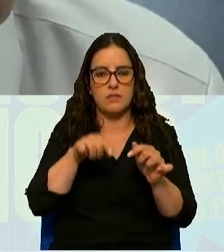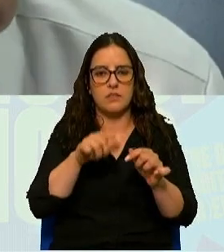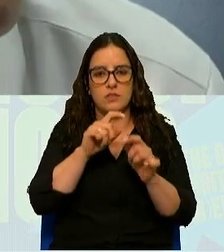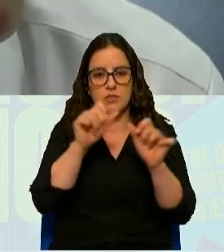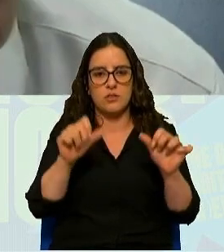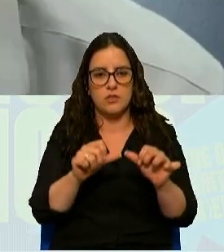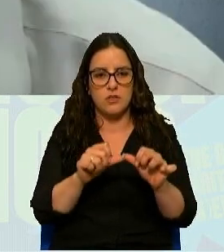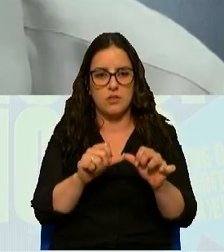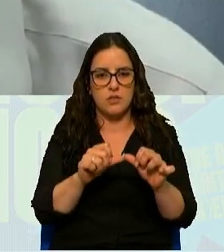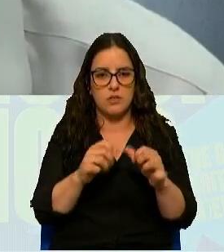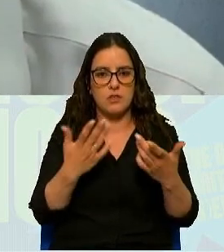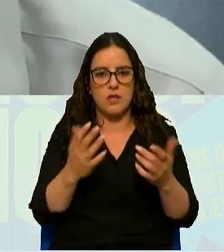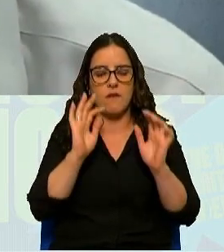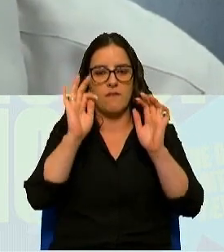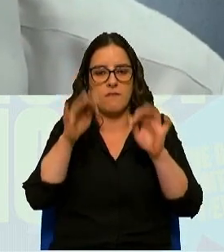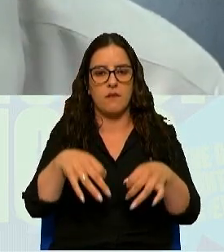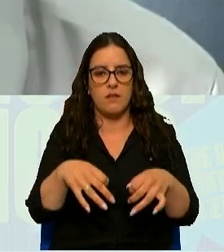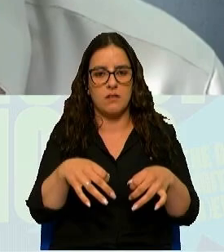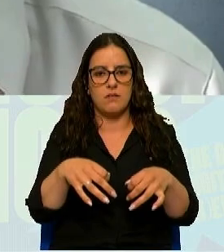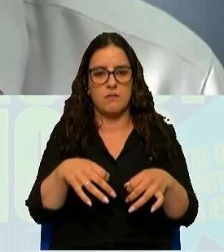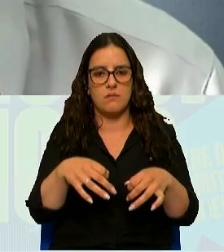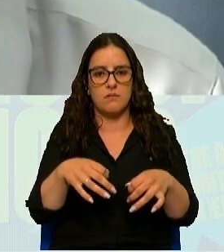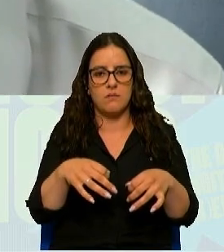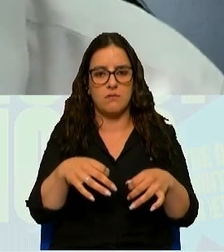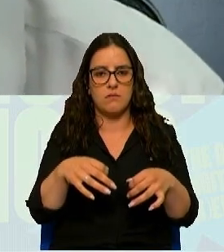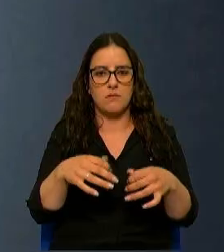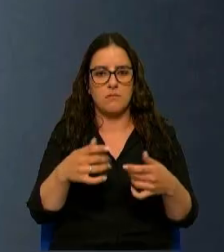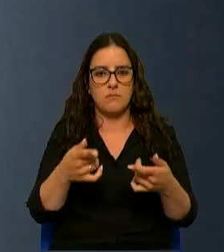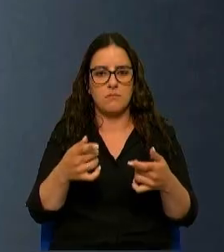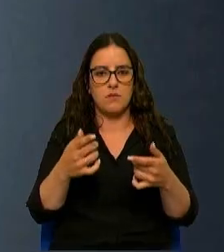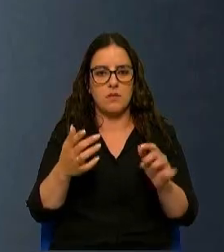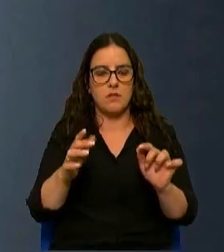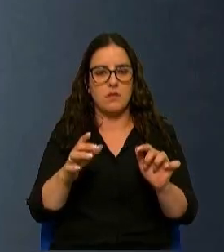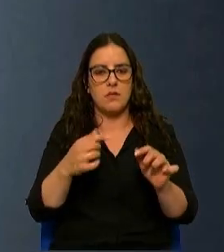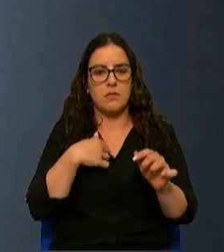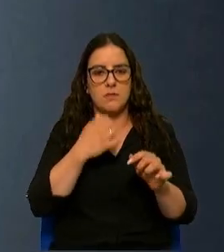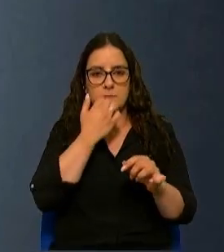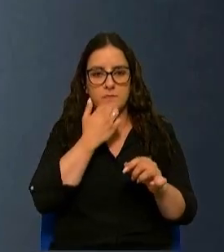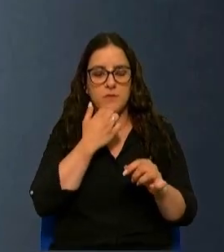So with that, I'll finish. I think I'm a little bit over time, but I hope you enjoy the rest of the day.